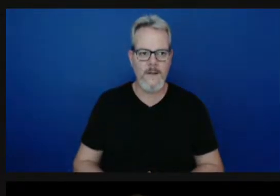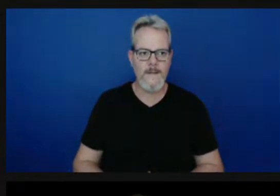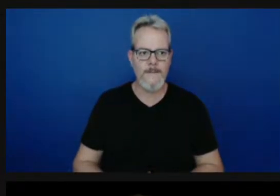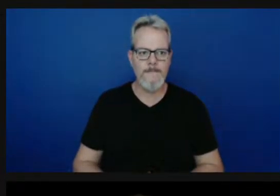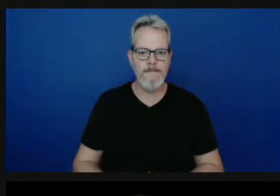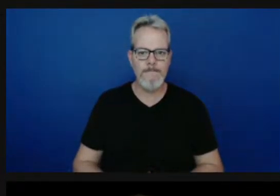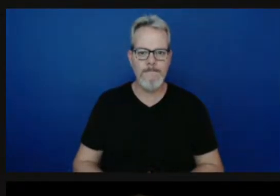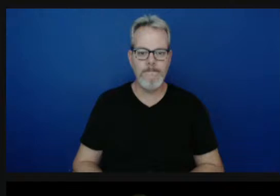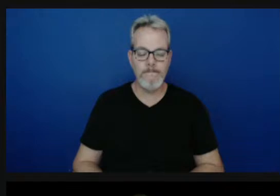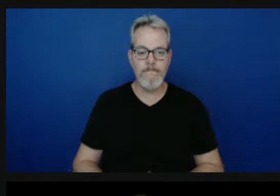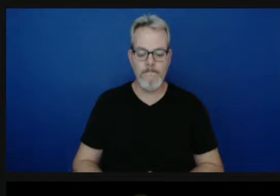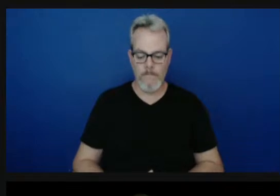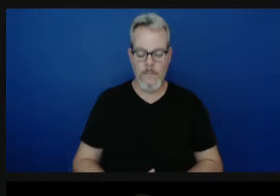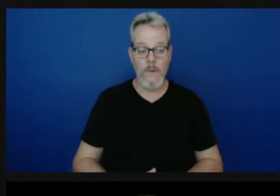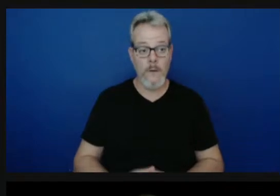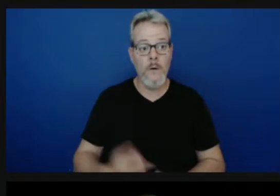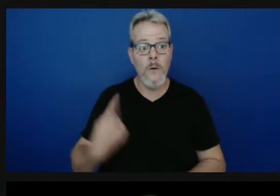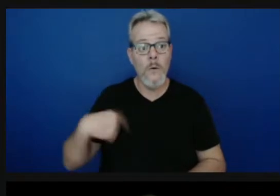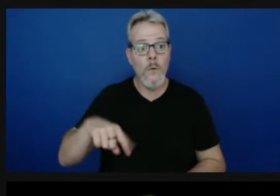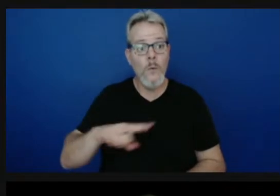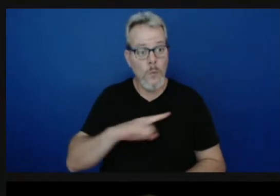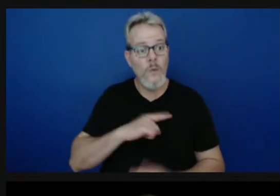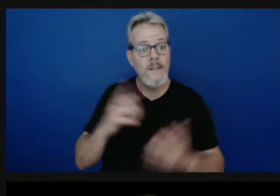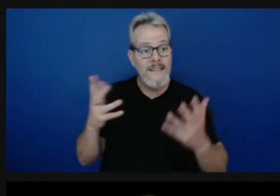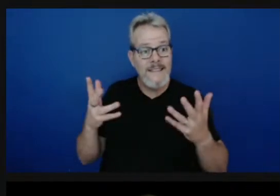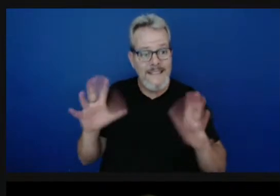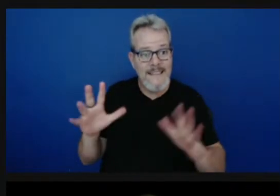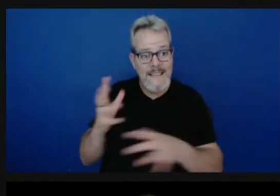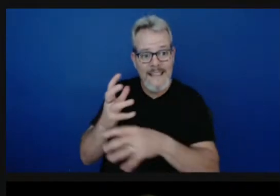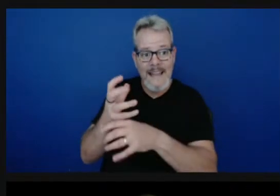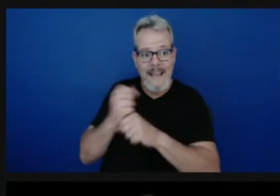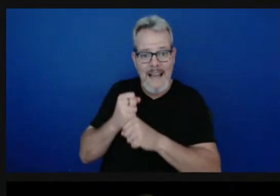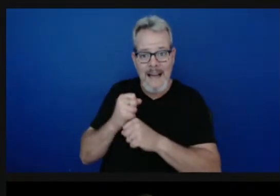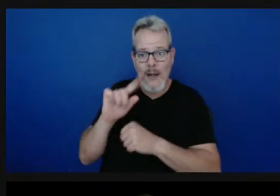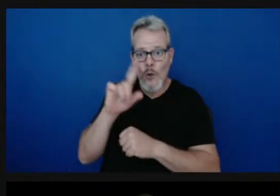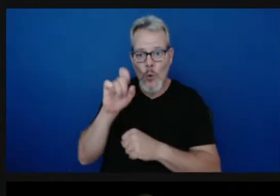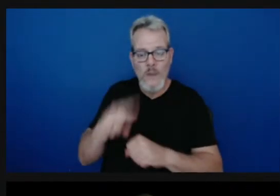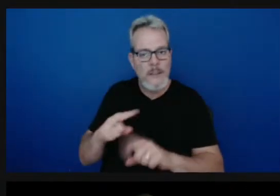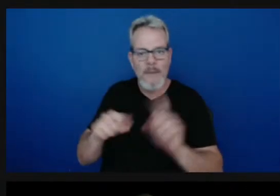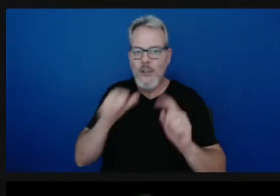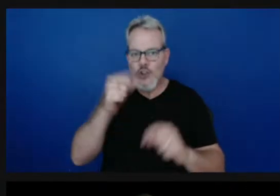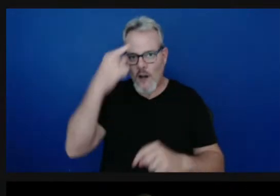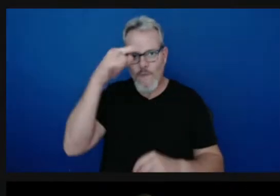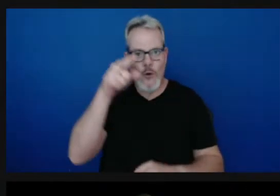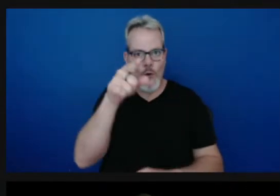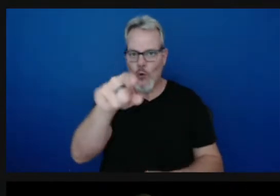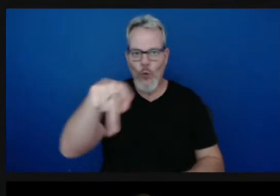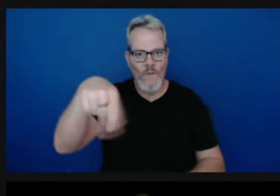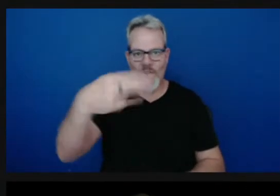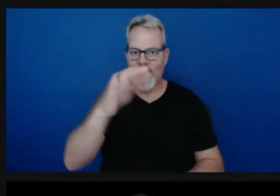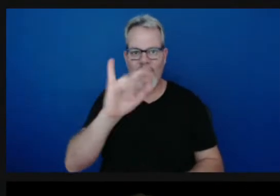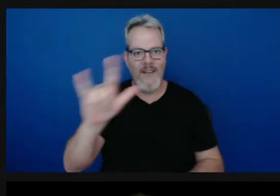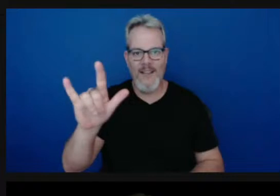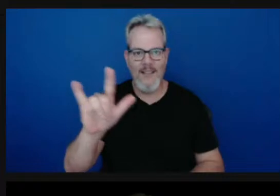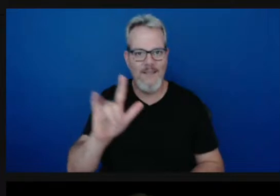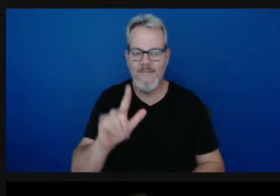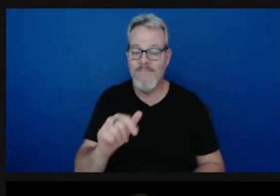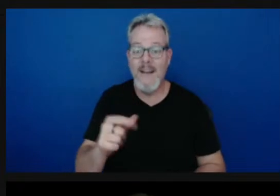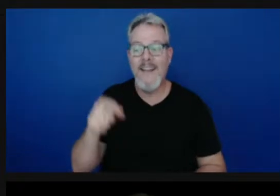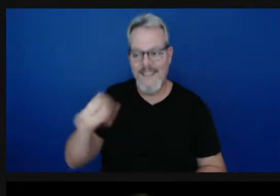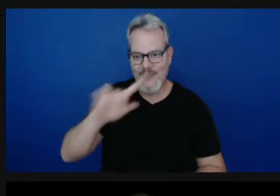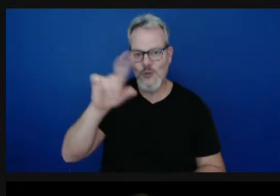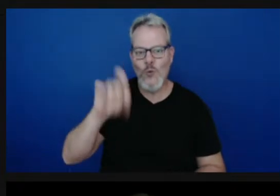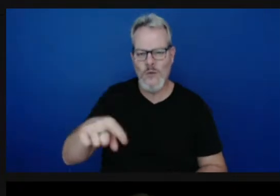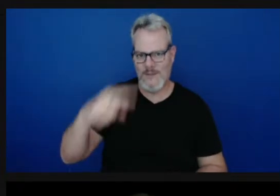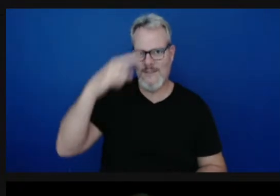We did have a question, but it's not a question for you, Phil. It's a question for Dano.